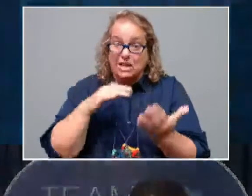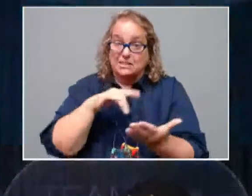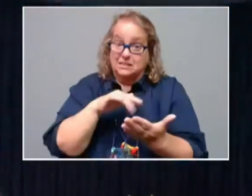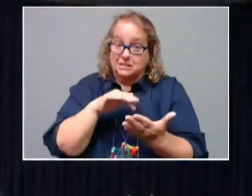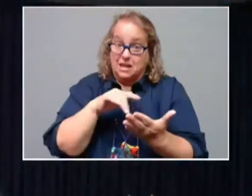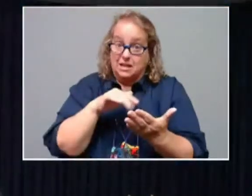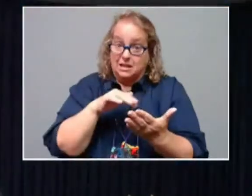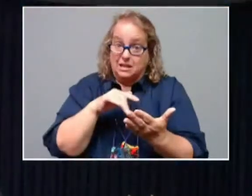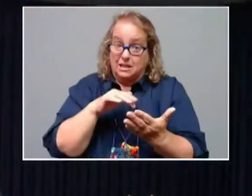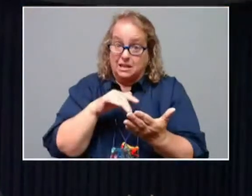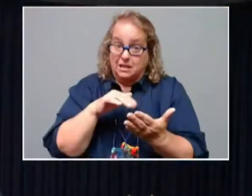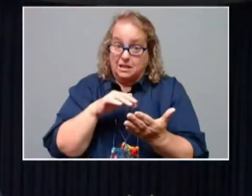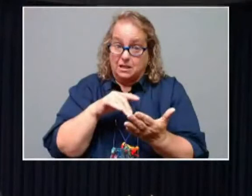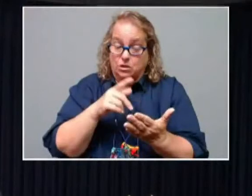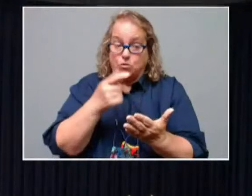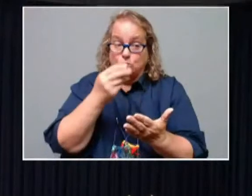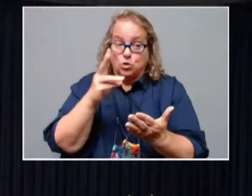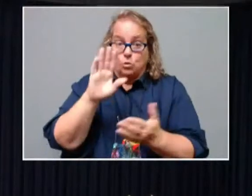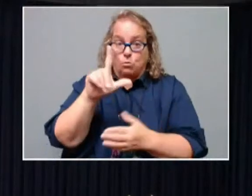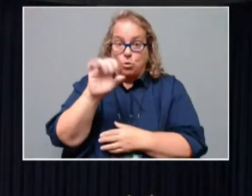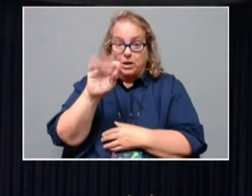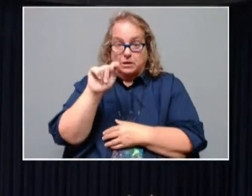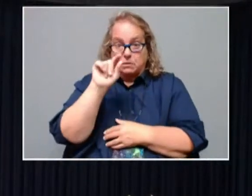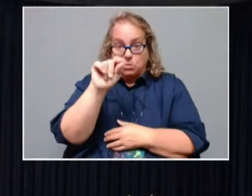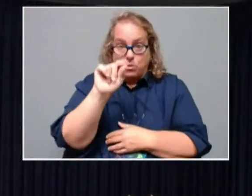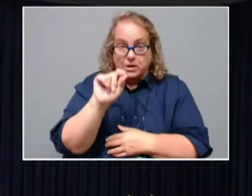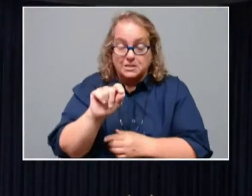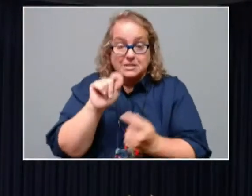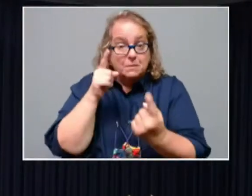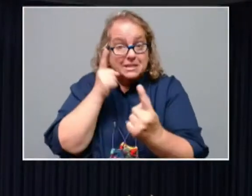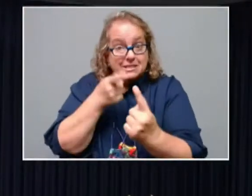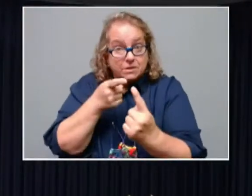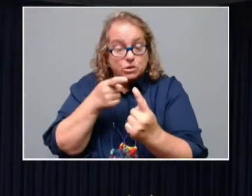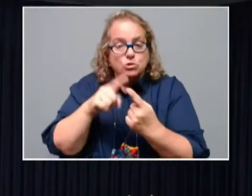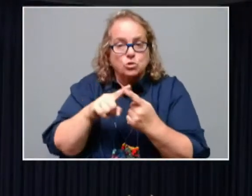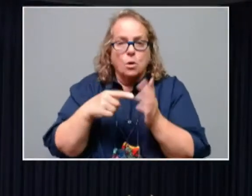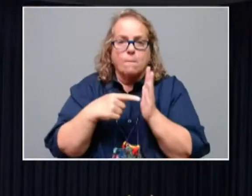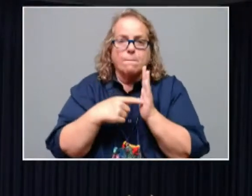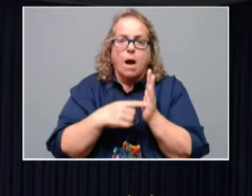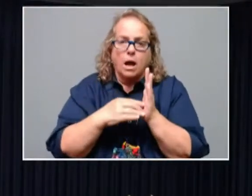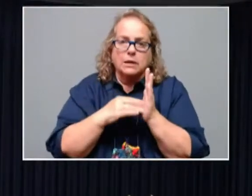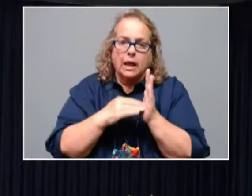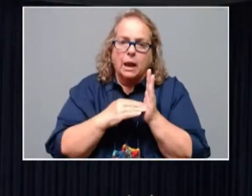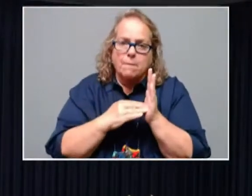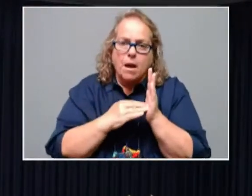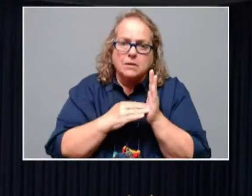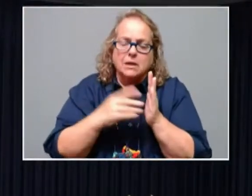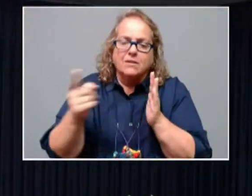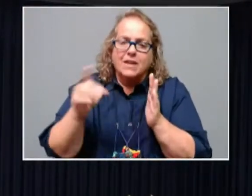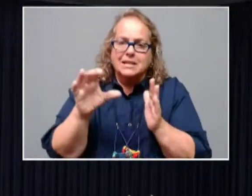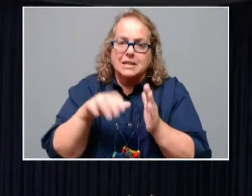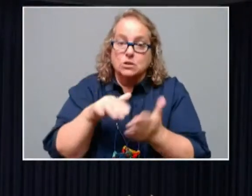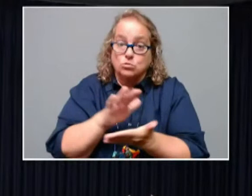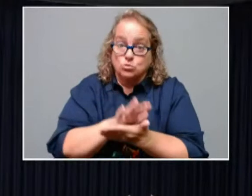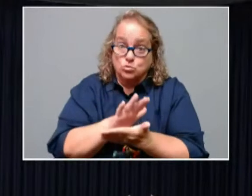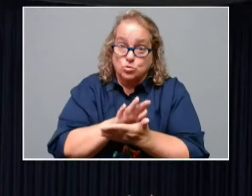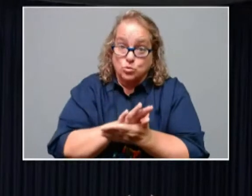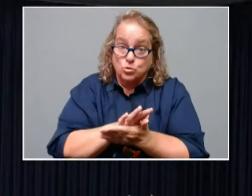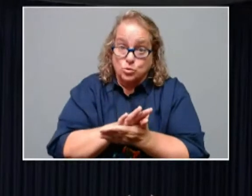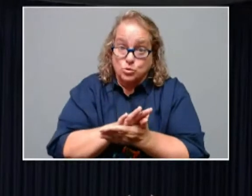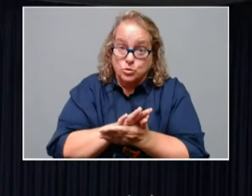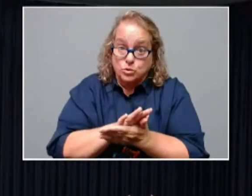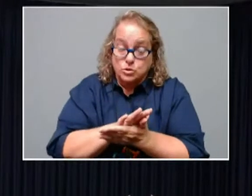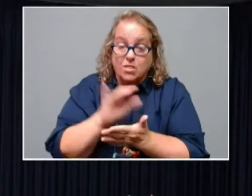of bullet points on it. It was specifically related to modeling that they had done in schools that went through